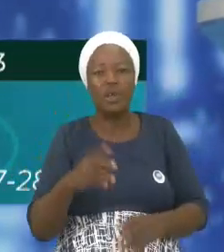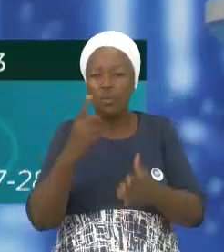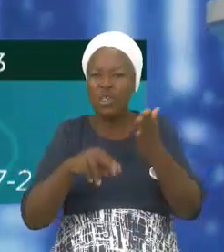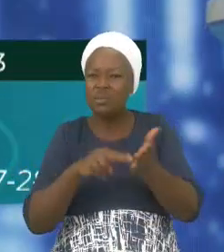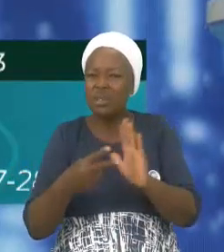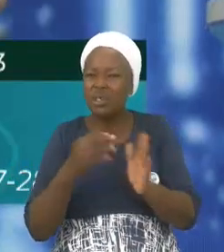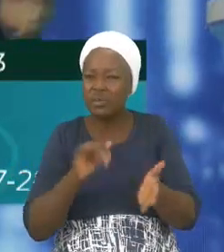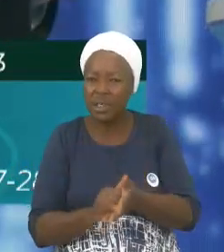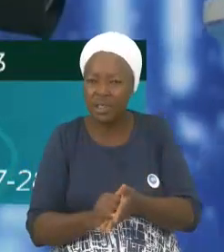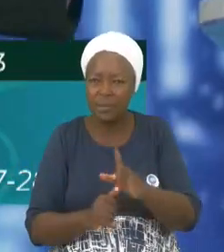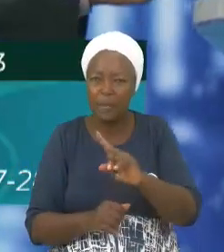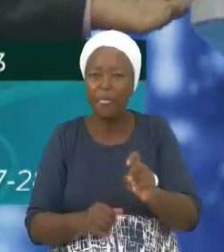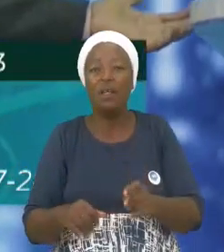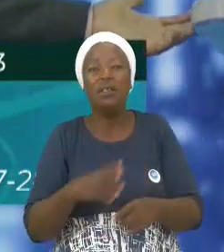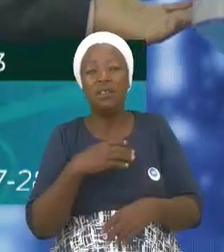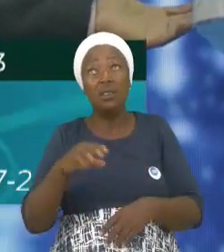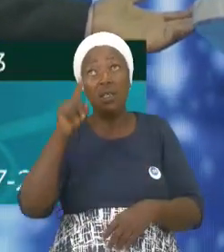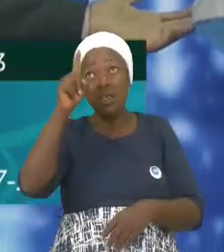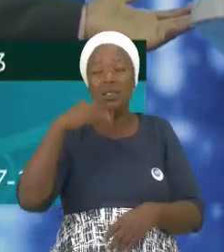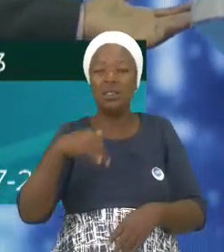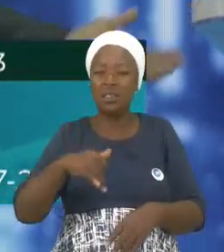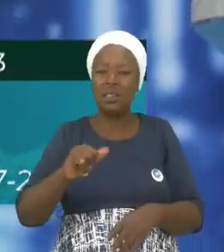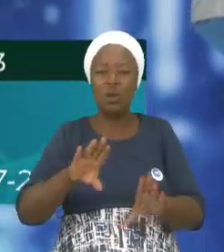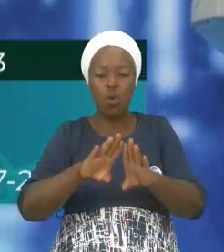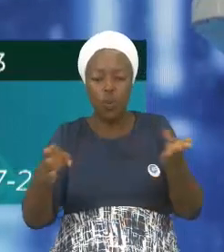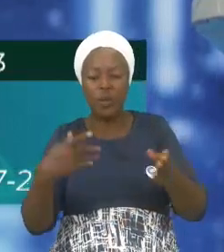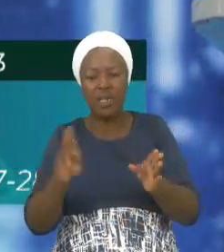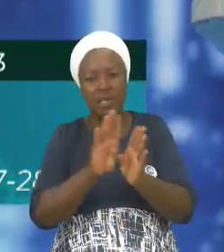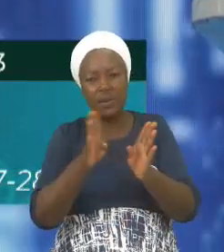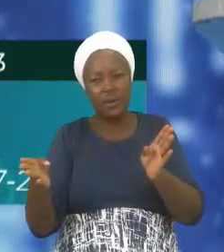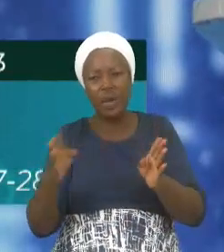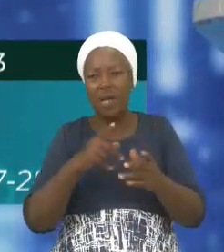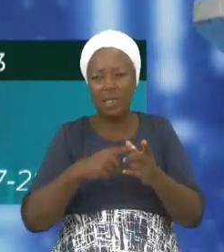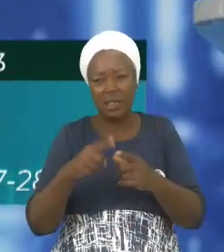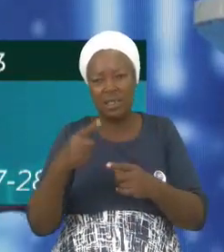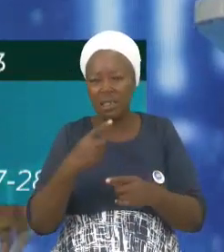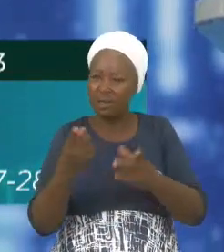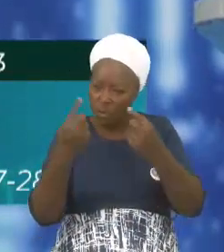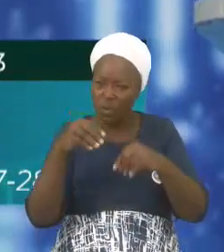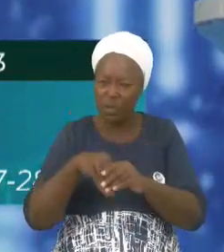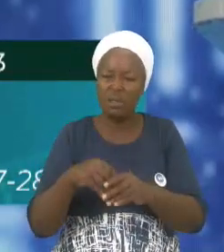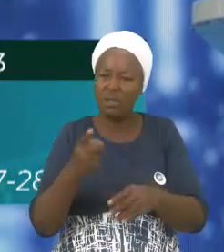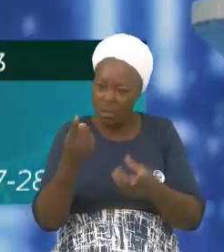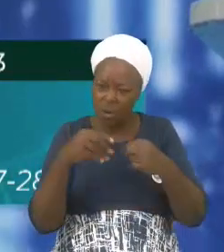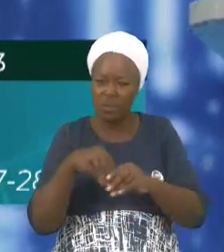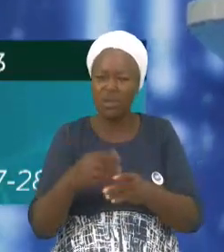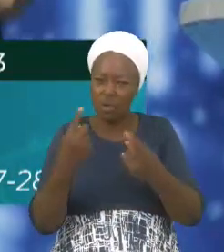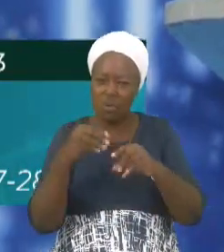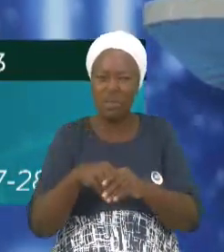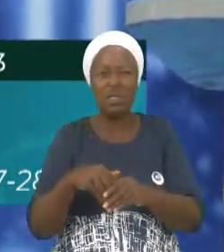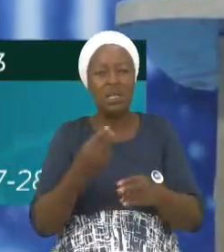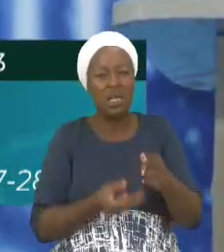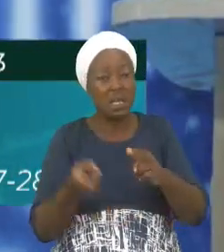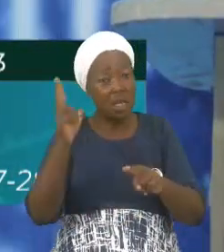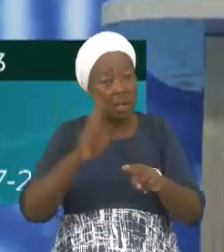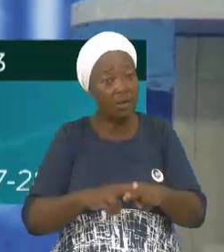mean? He's still opening the door. And he says, you can still come in. You can still come in. Increase